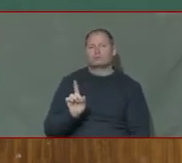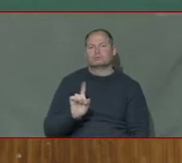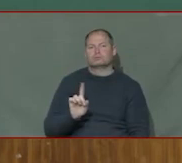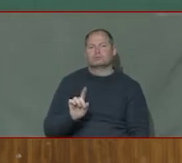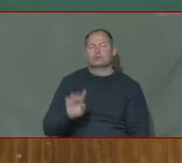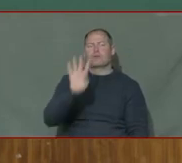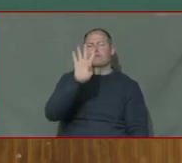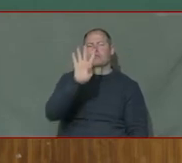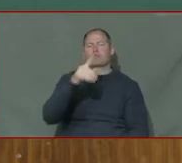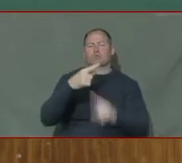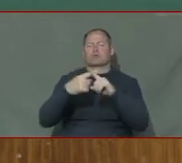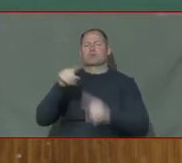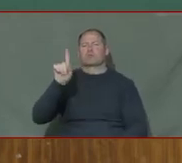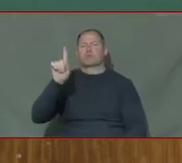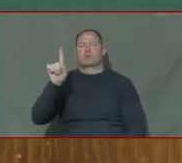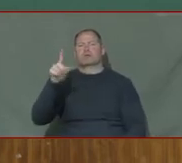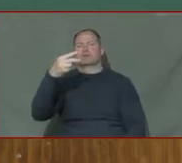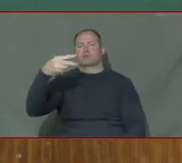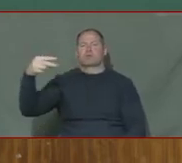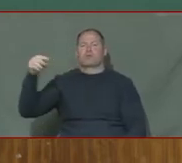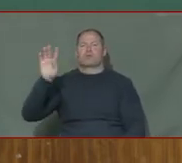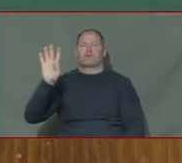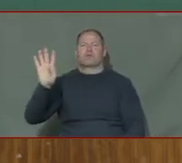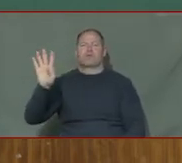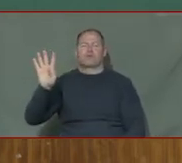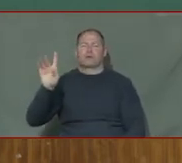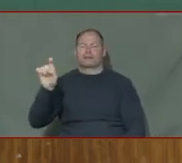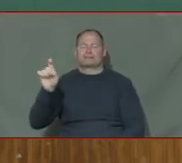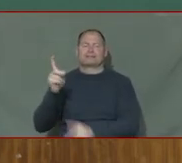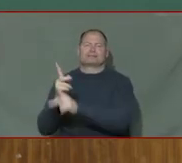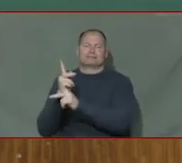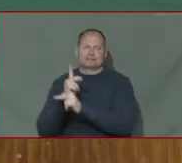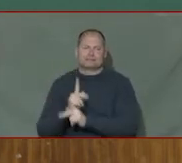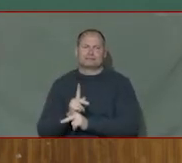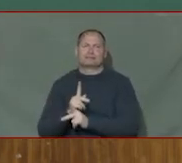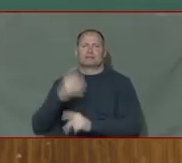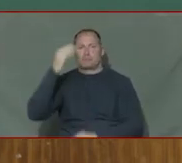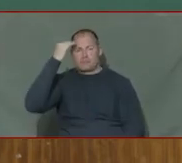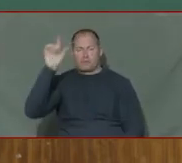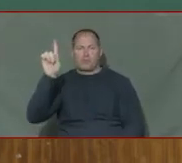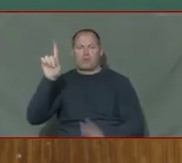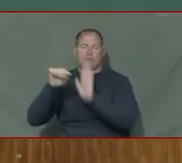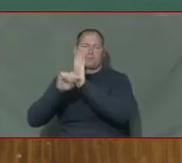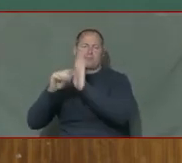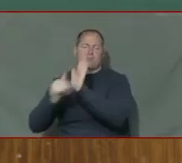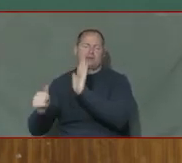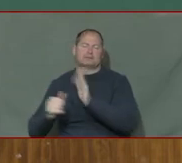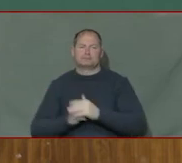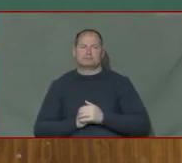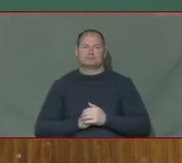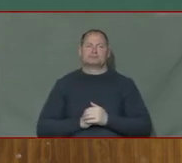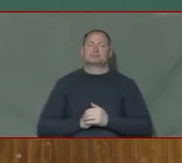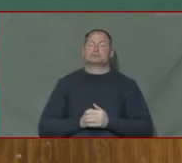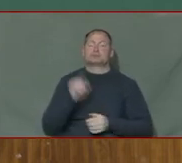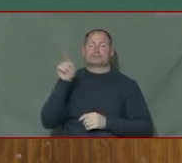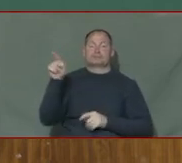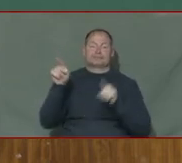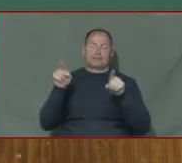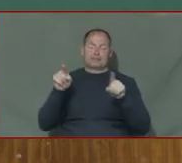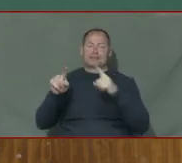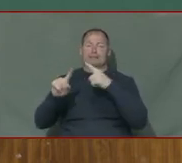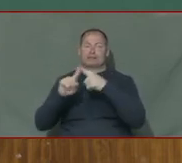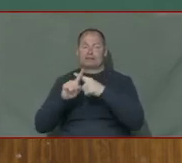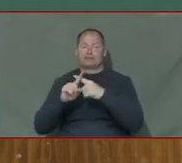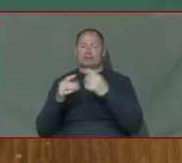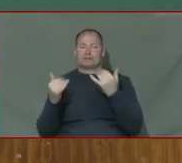4 times 1, which is equal to 4, keep x, subtract 1 from the exponent. That times that is negative 6, keep x,